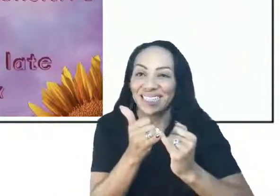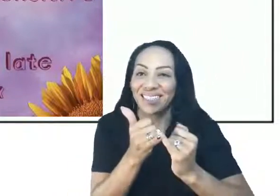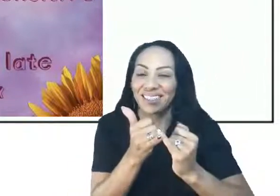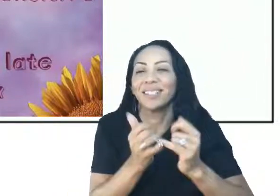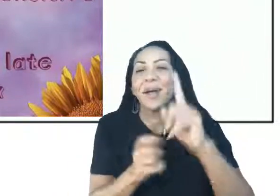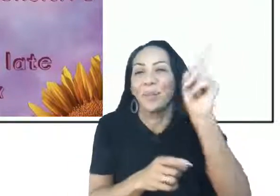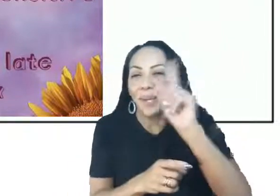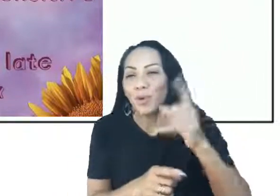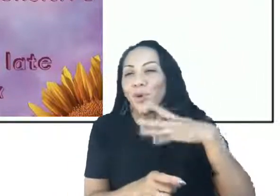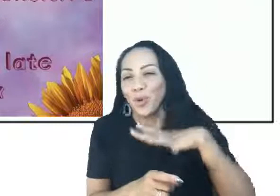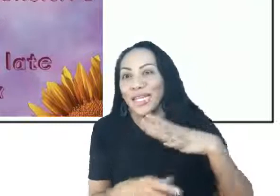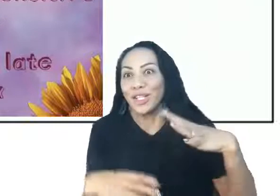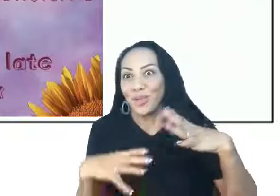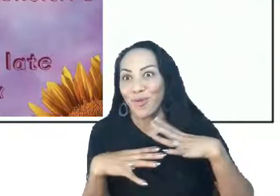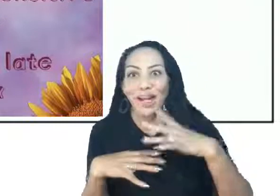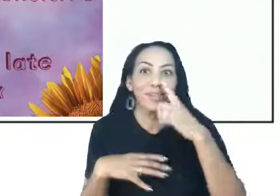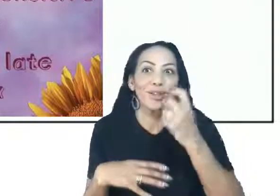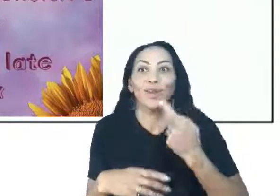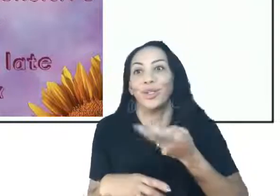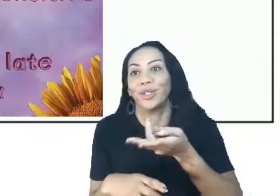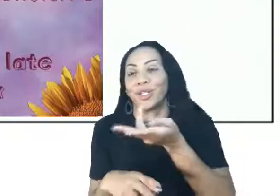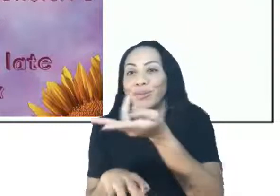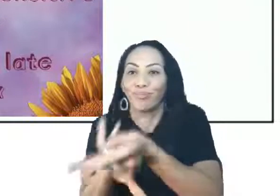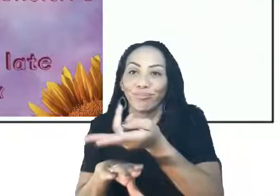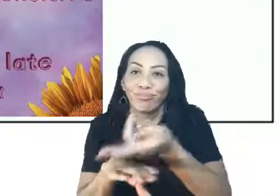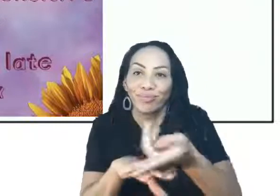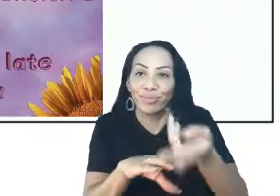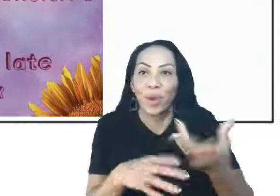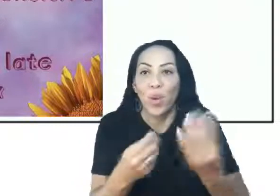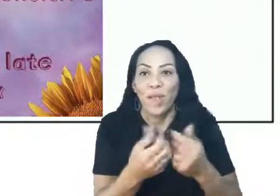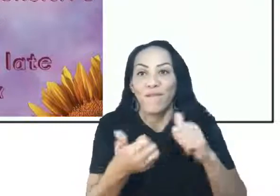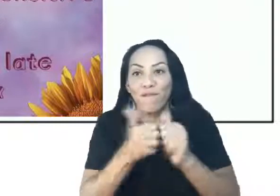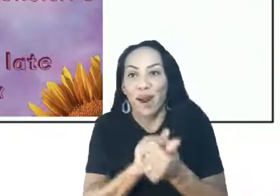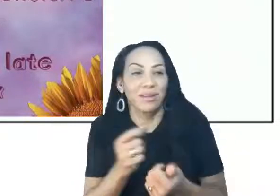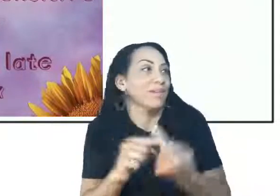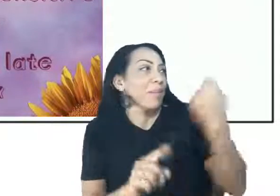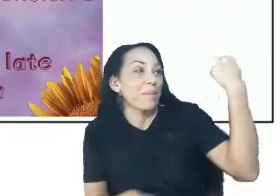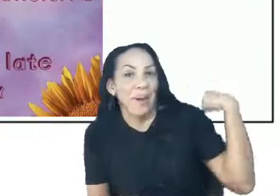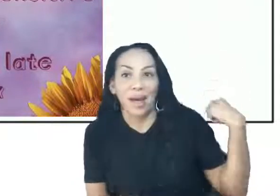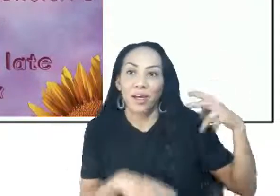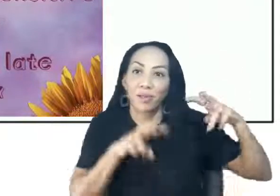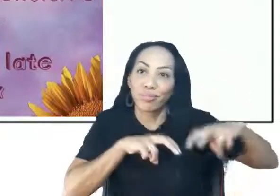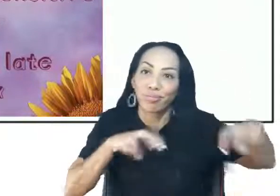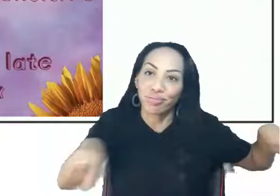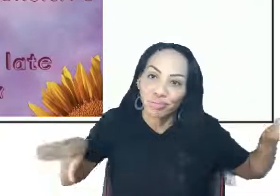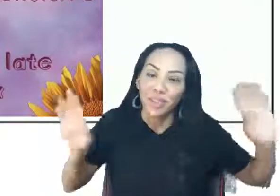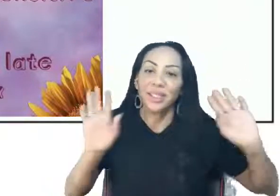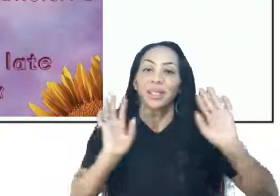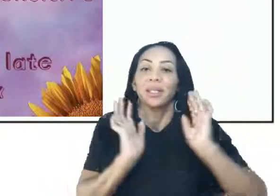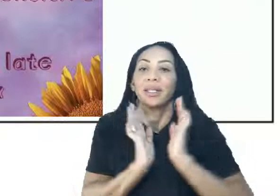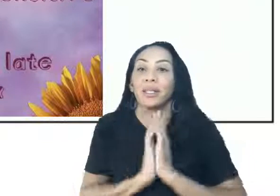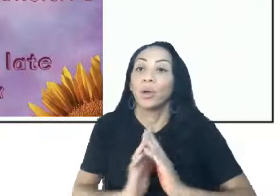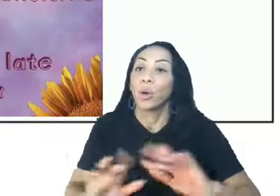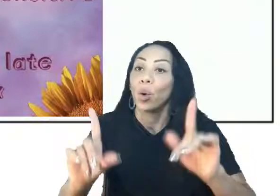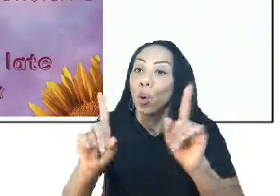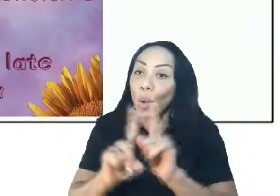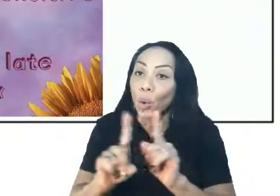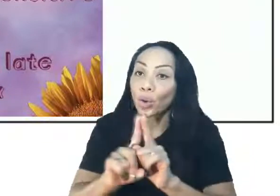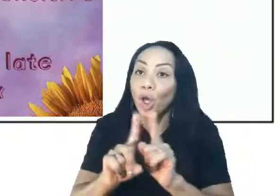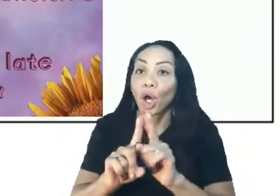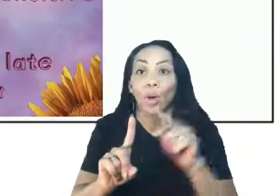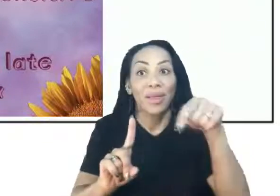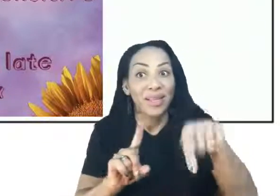the music differently. The other thing that I felt like I learnt from this event is that they asked everyone to take a lateral flow